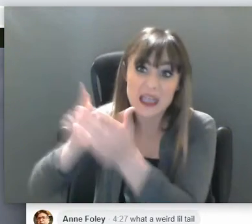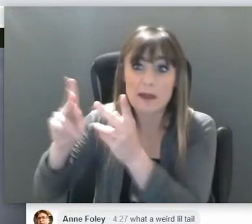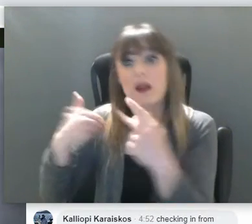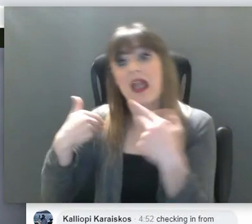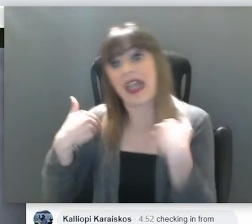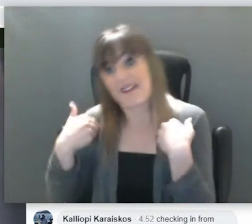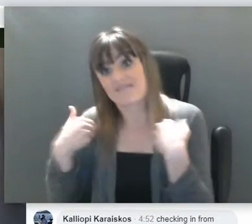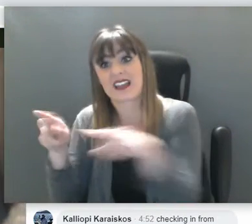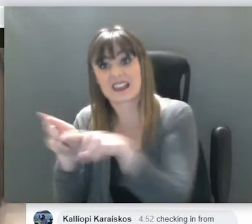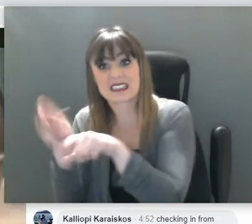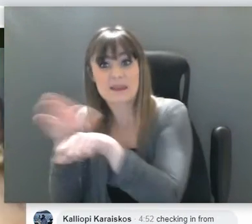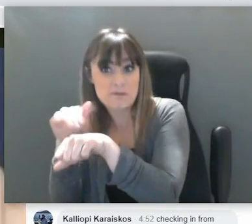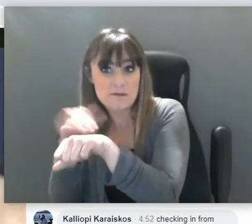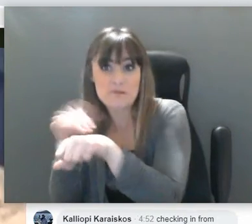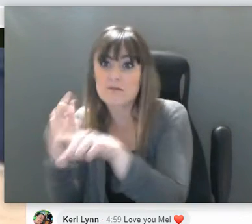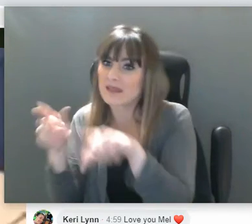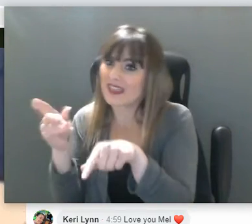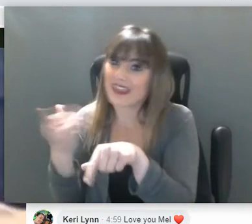really